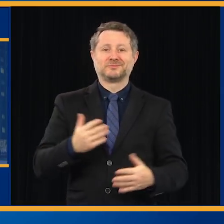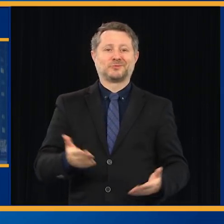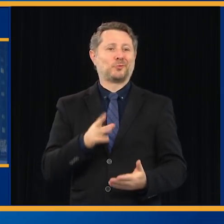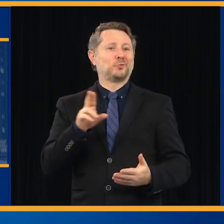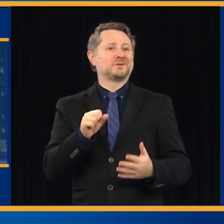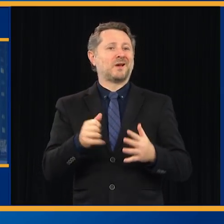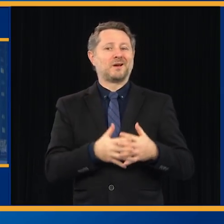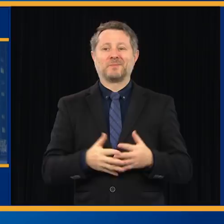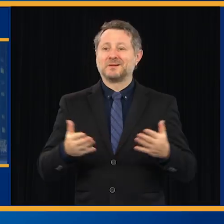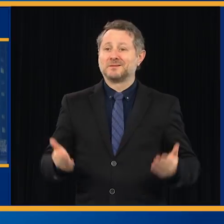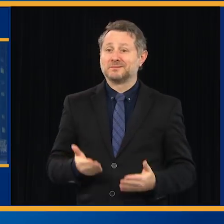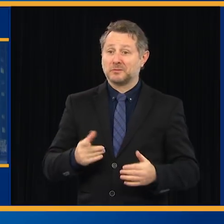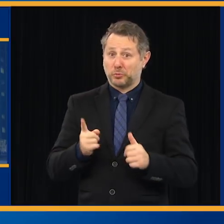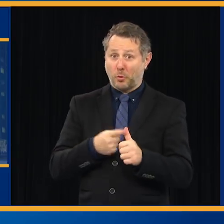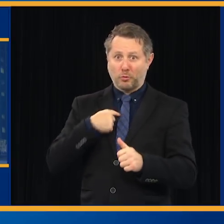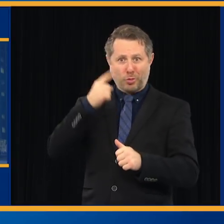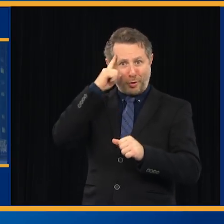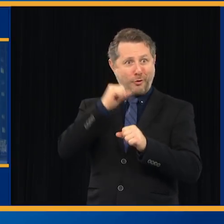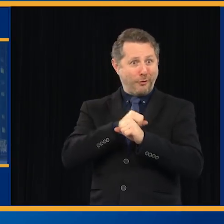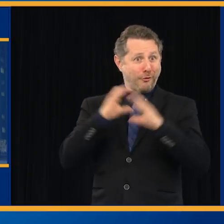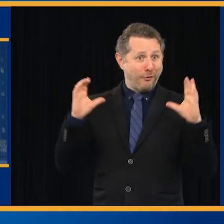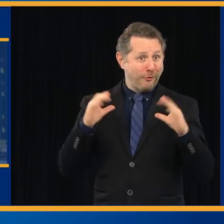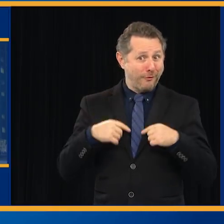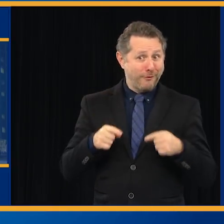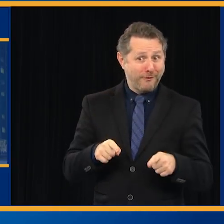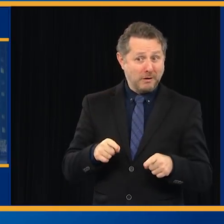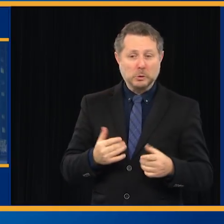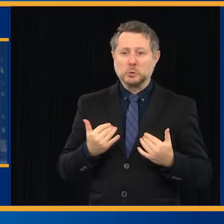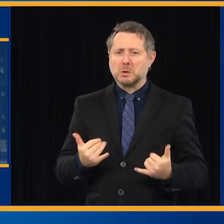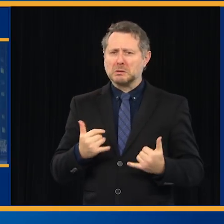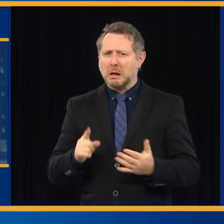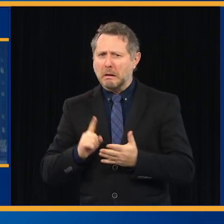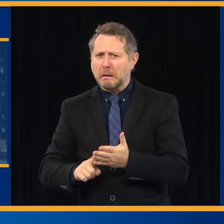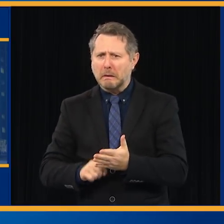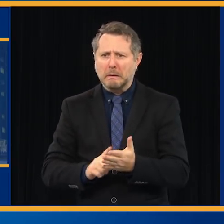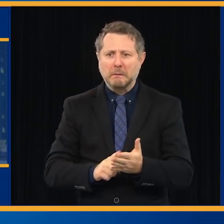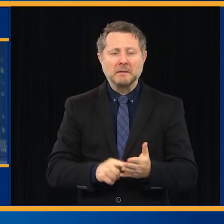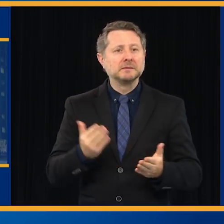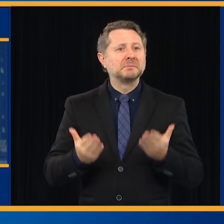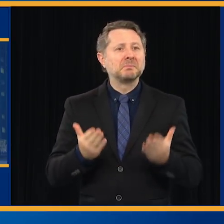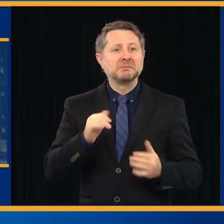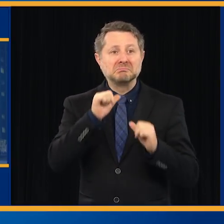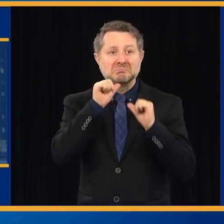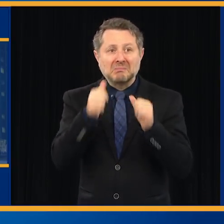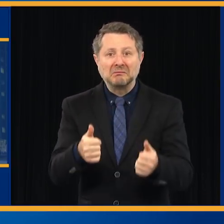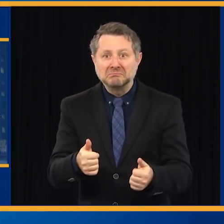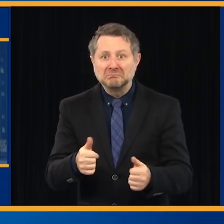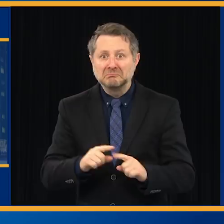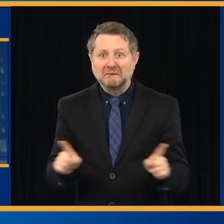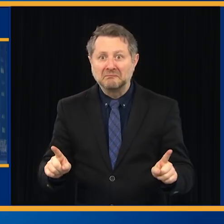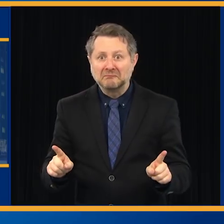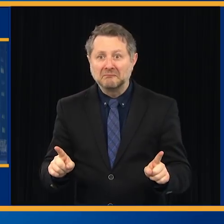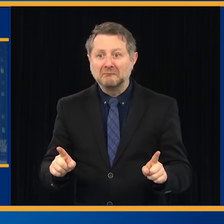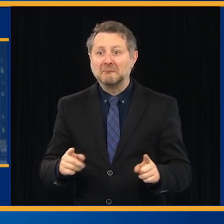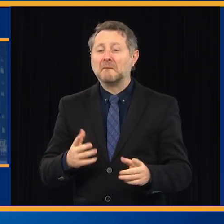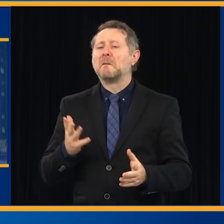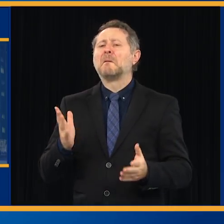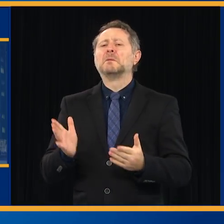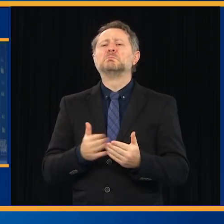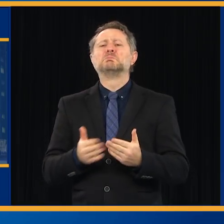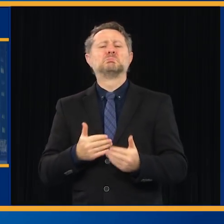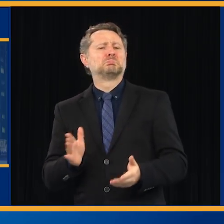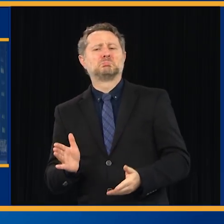thinking when this started. Now it appears that that's not so. As we're going through this, what could we have